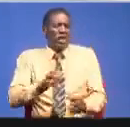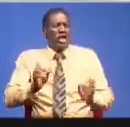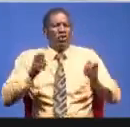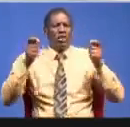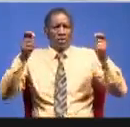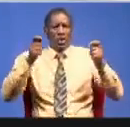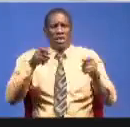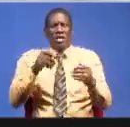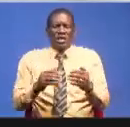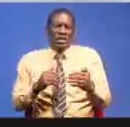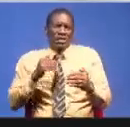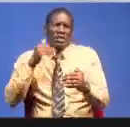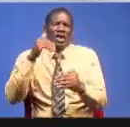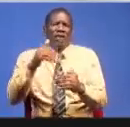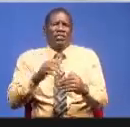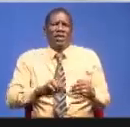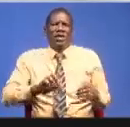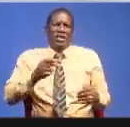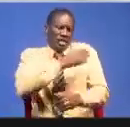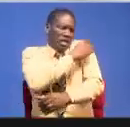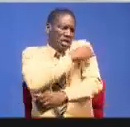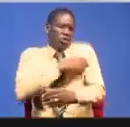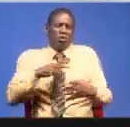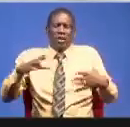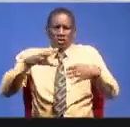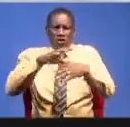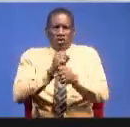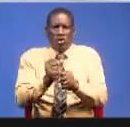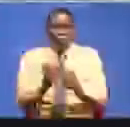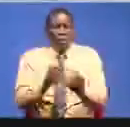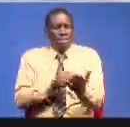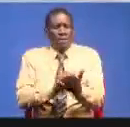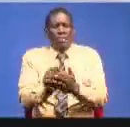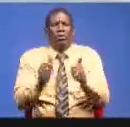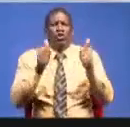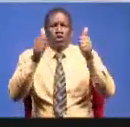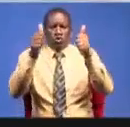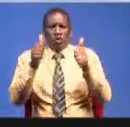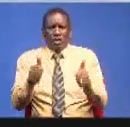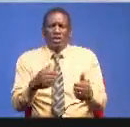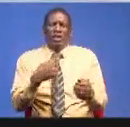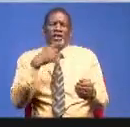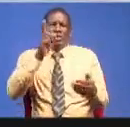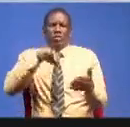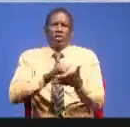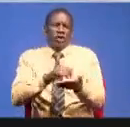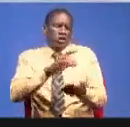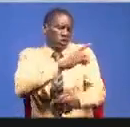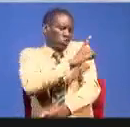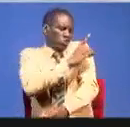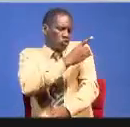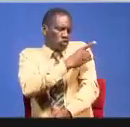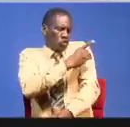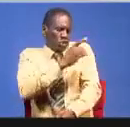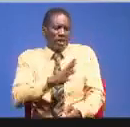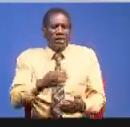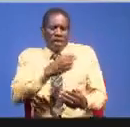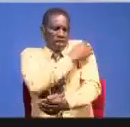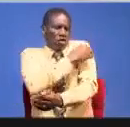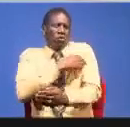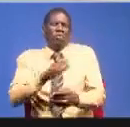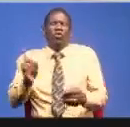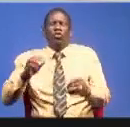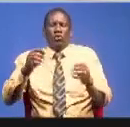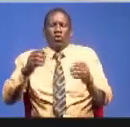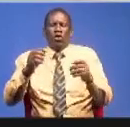This comes after the Kenya Hospital Association published a notice indicating that doctors at the hospital had downed their